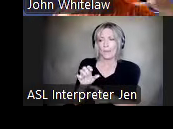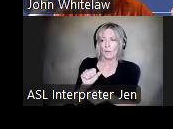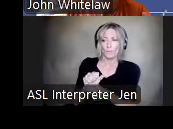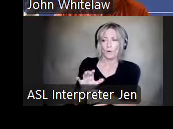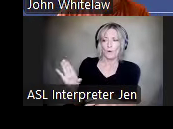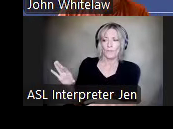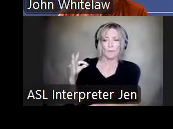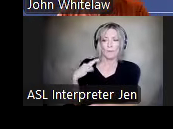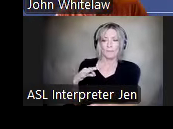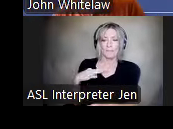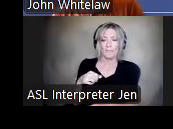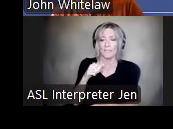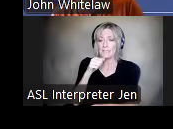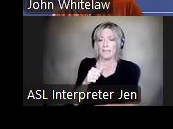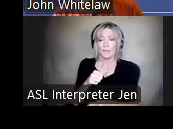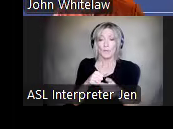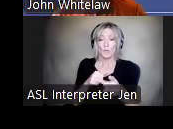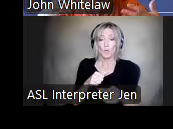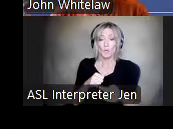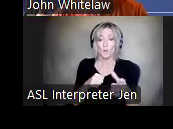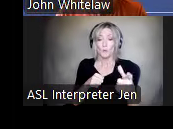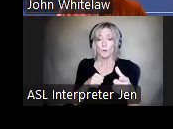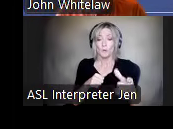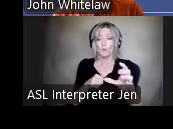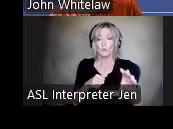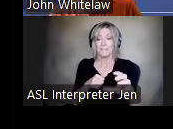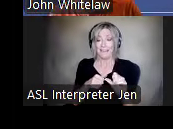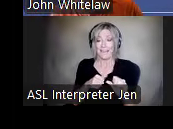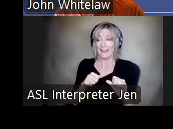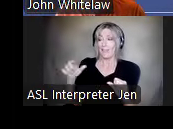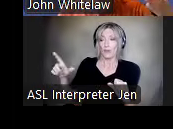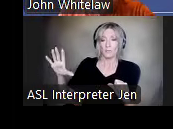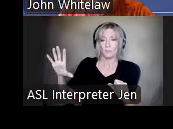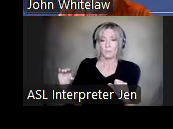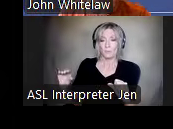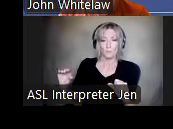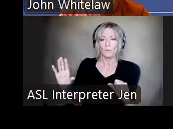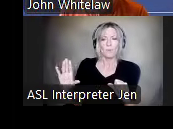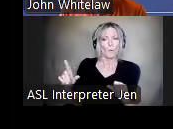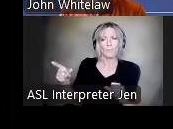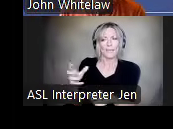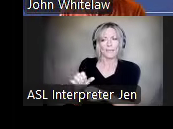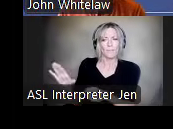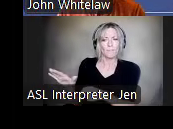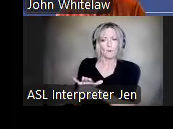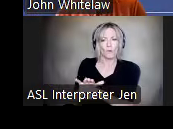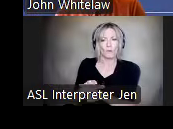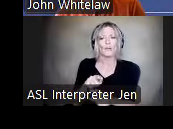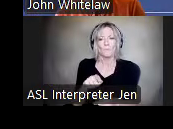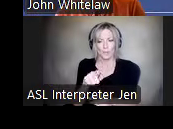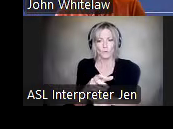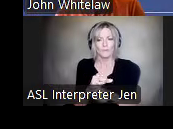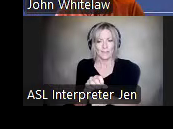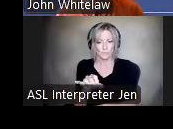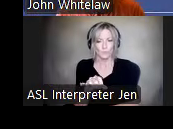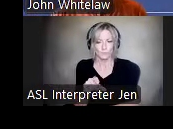no reduction in the worker's benefit because of the amount a spouse is claiming. And so this is very much of a lesser known